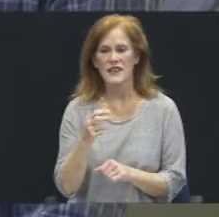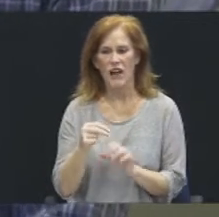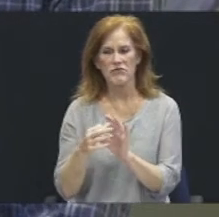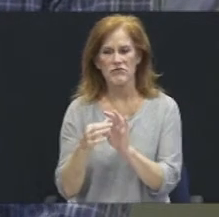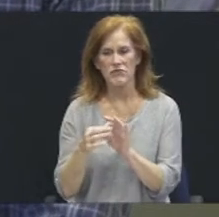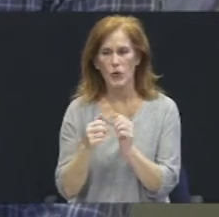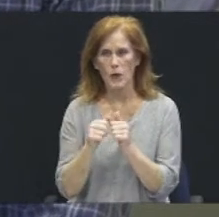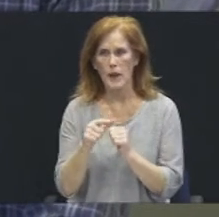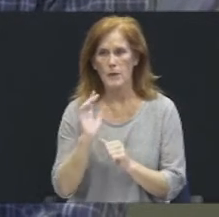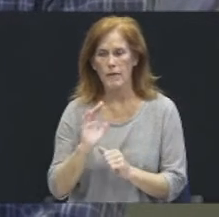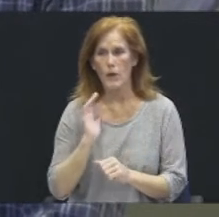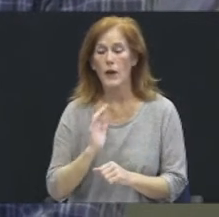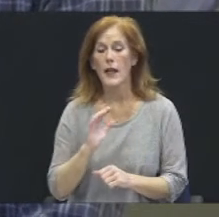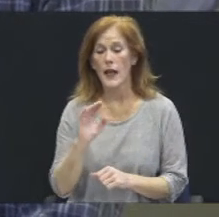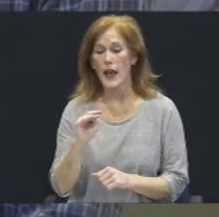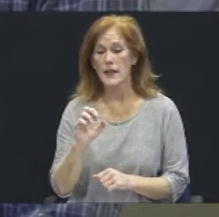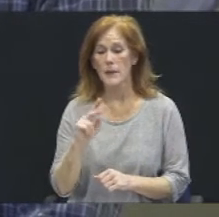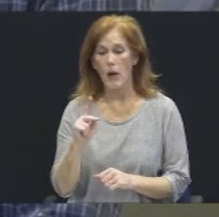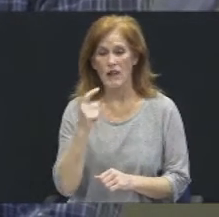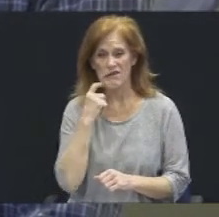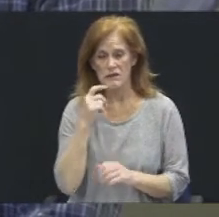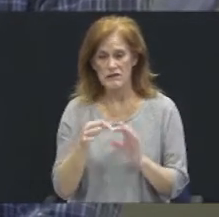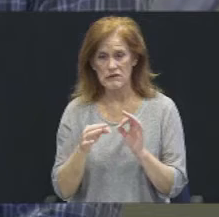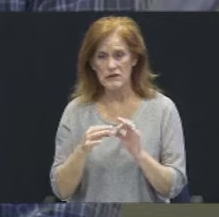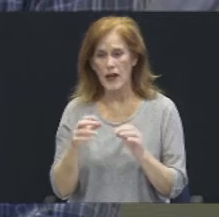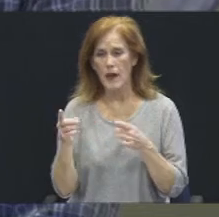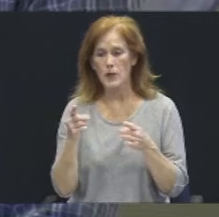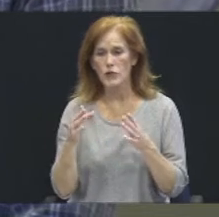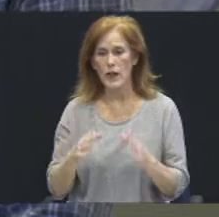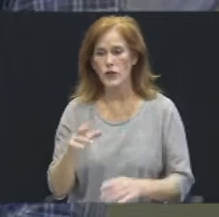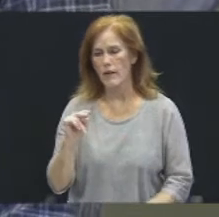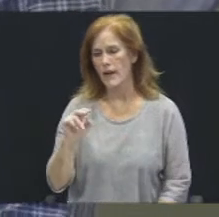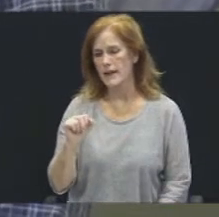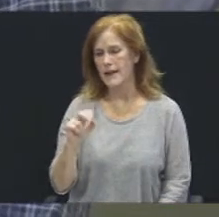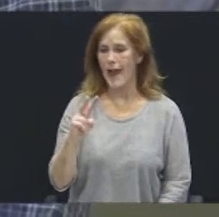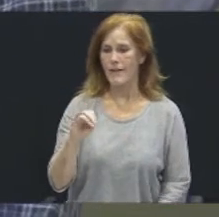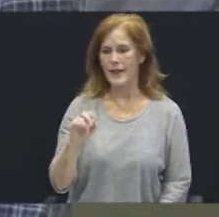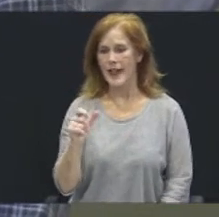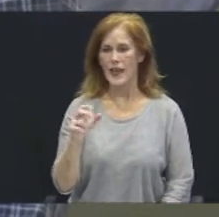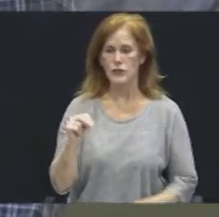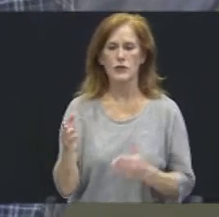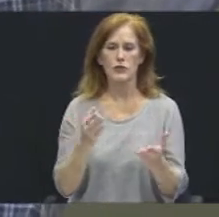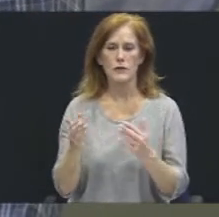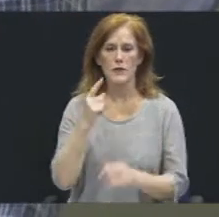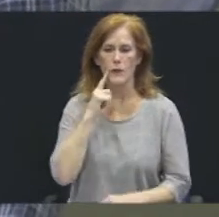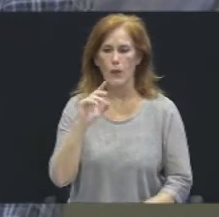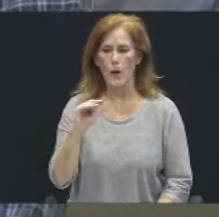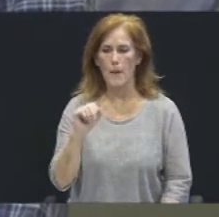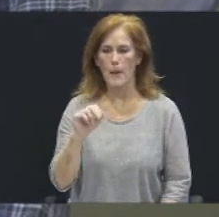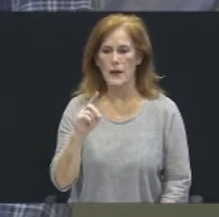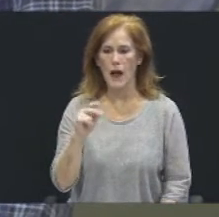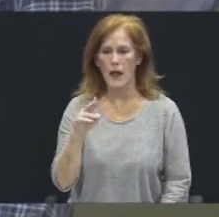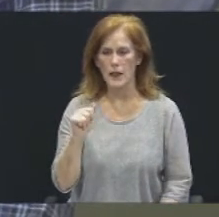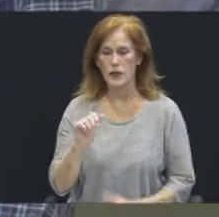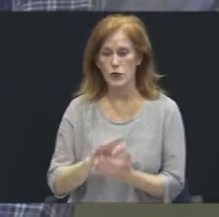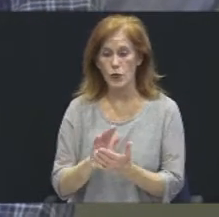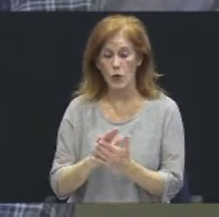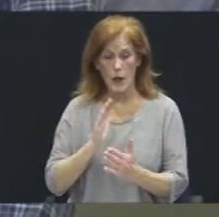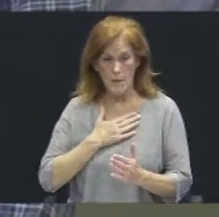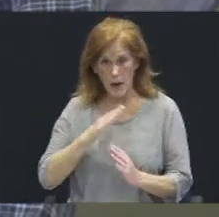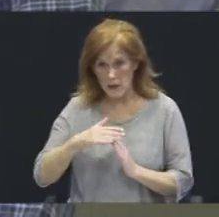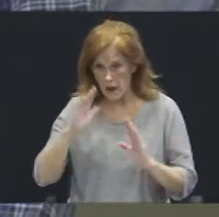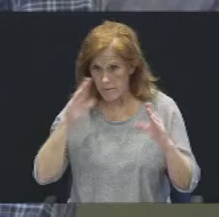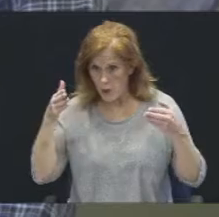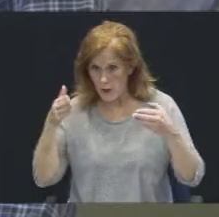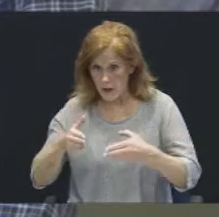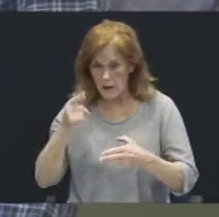myself. As Mark said, I'm currently the director of navigation services for Madonna School. My primary focus for them is